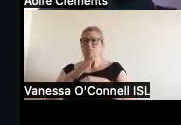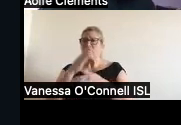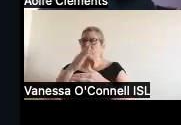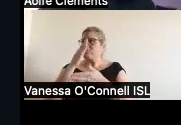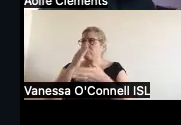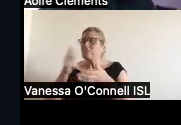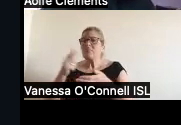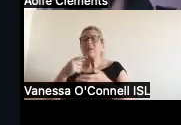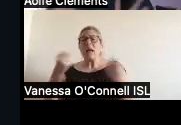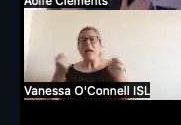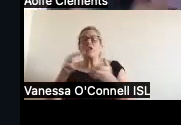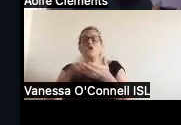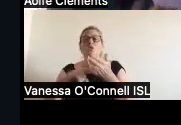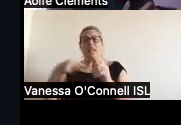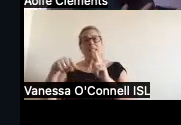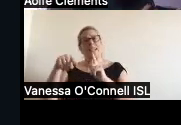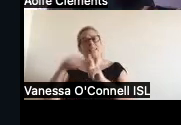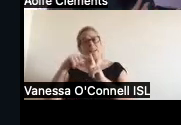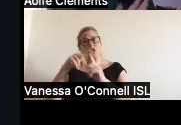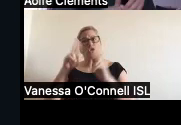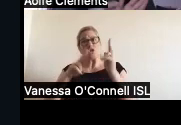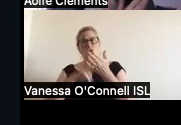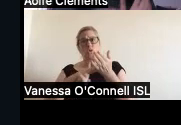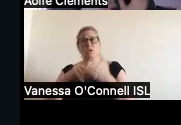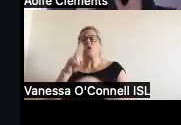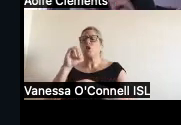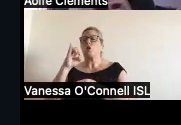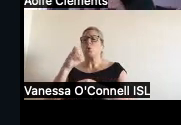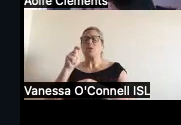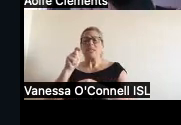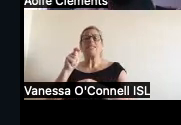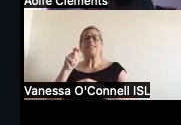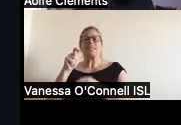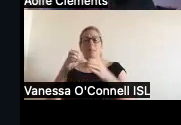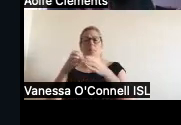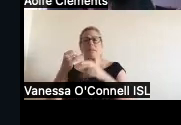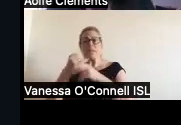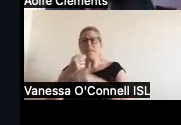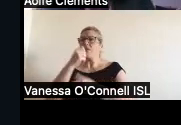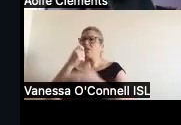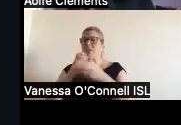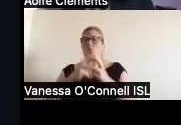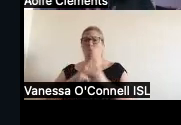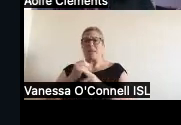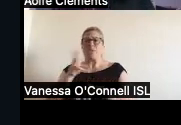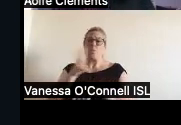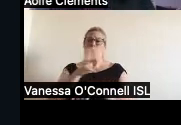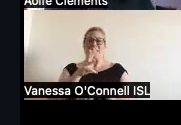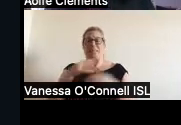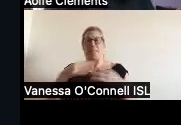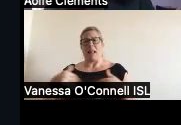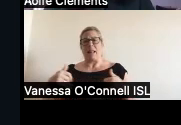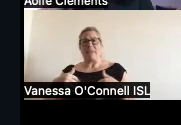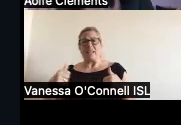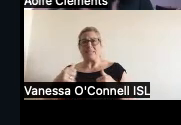the UP, which is a unionist party in Northern Ireland, placed a first-time woman candidate in West Belfast, which is probably the